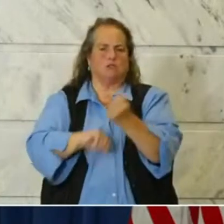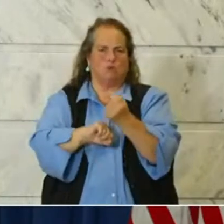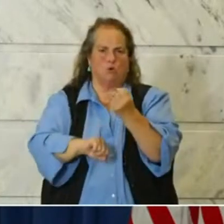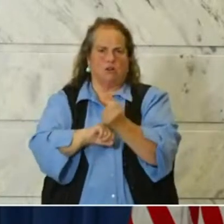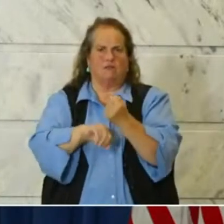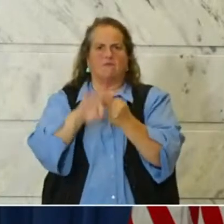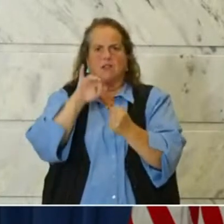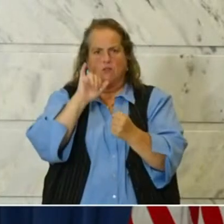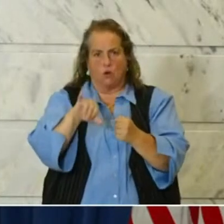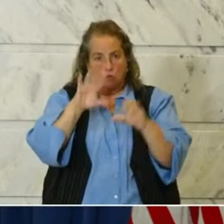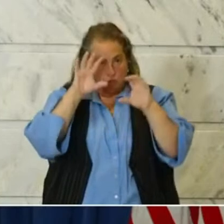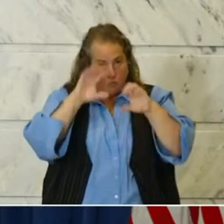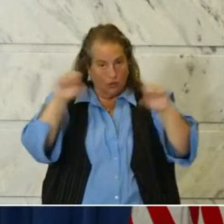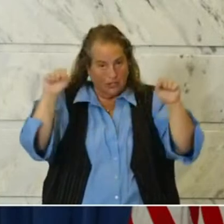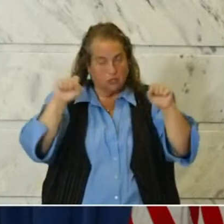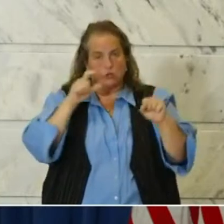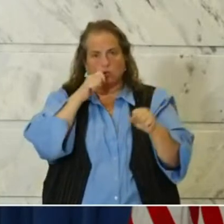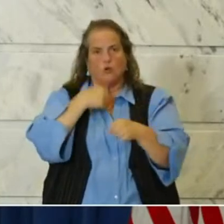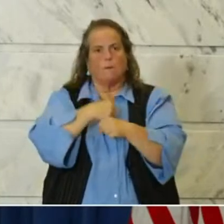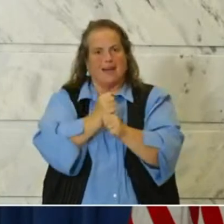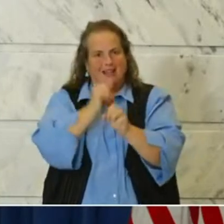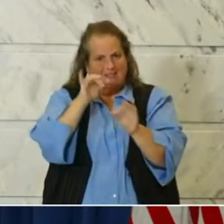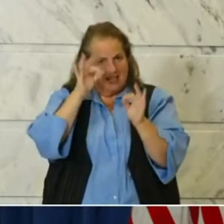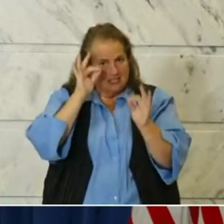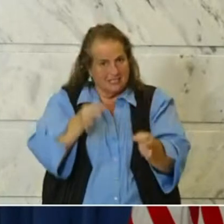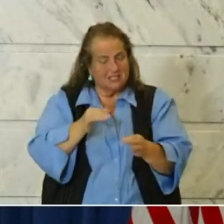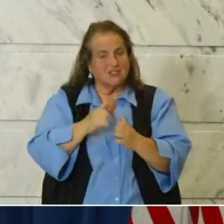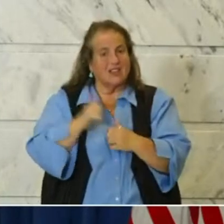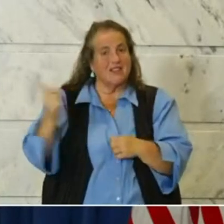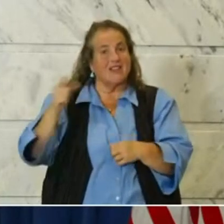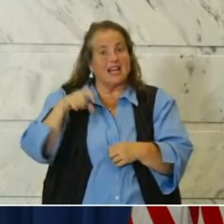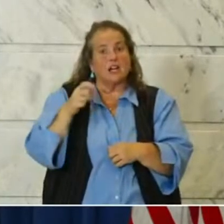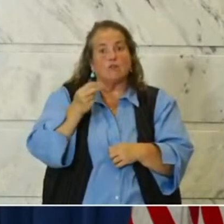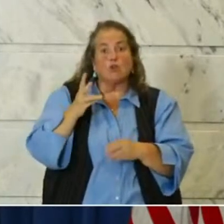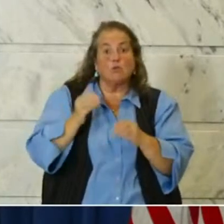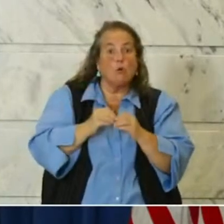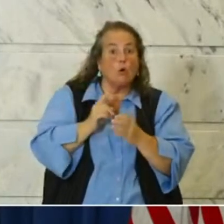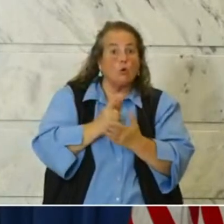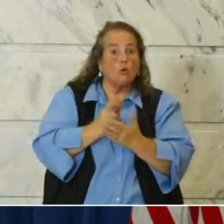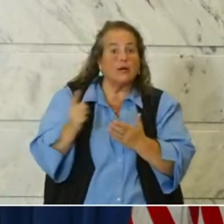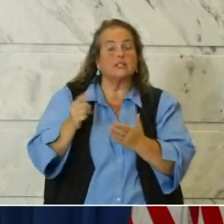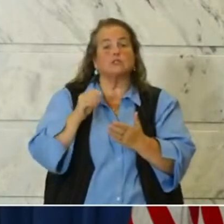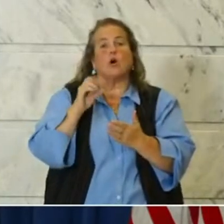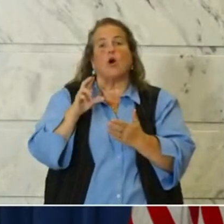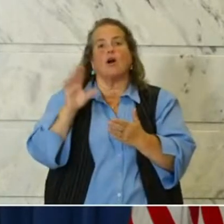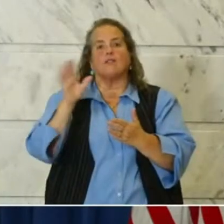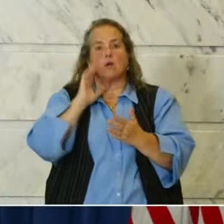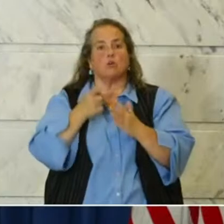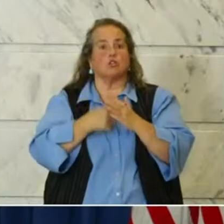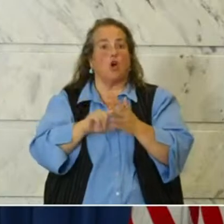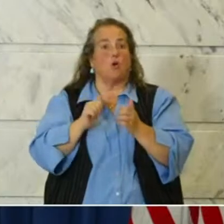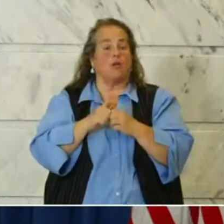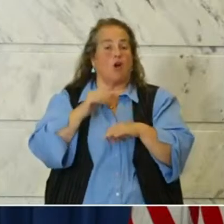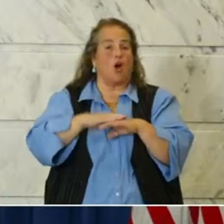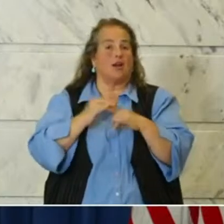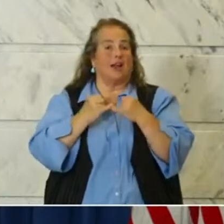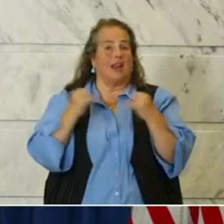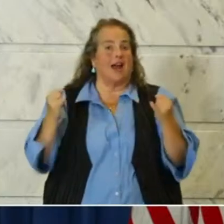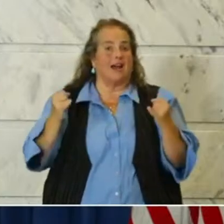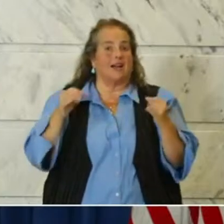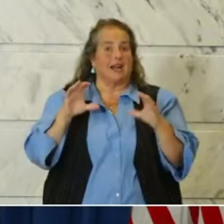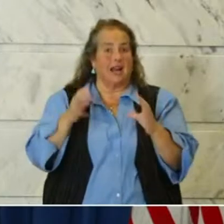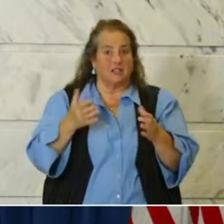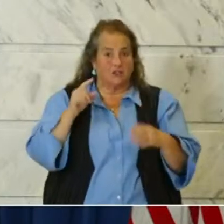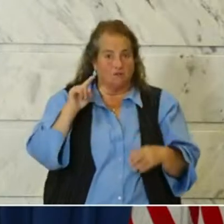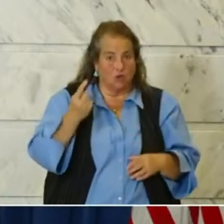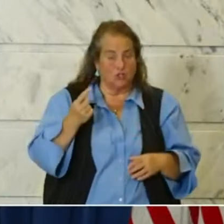of those superintendents who make that decision that they need a few more weeks or that they're going to start with an online platform. And if